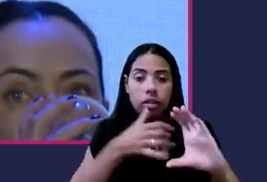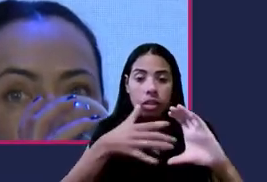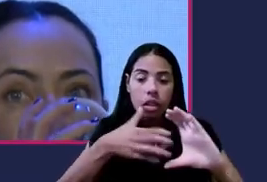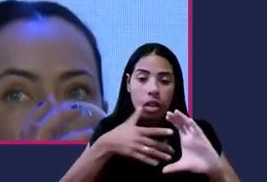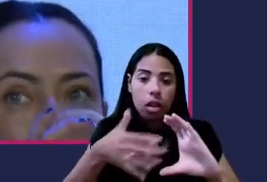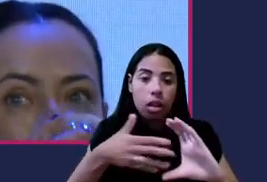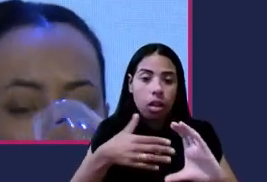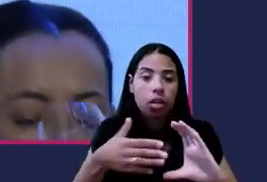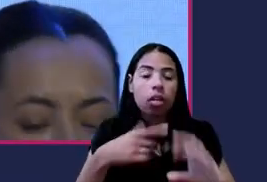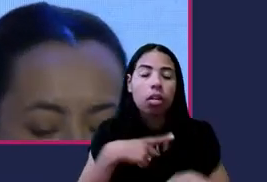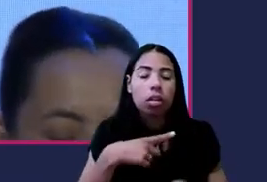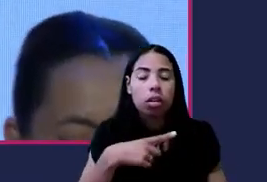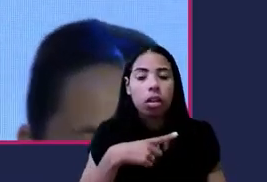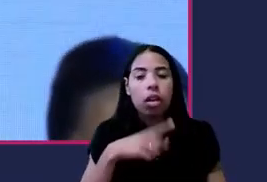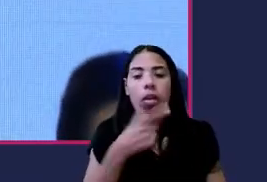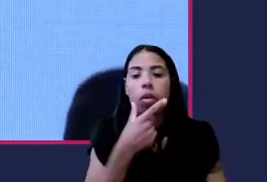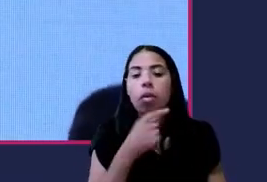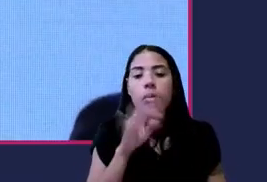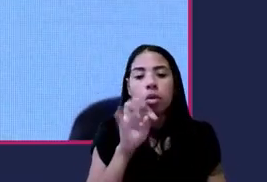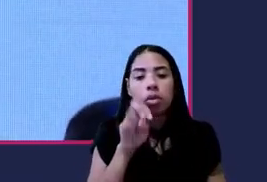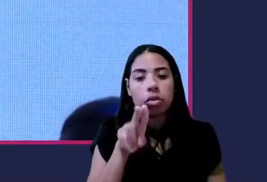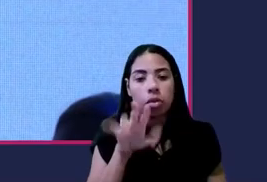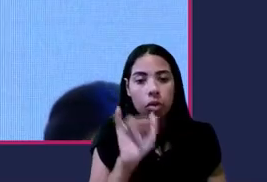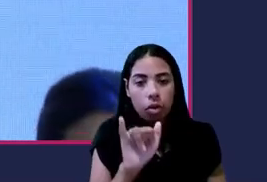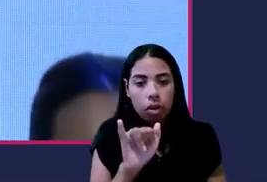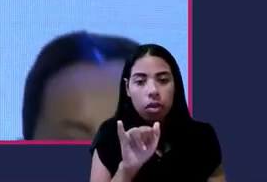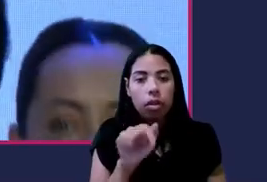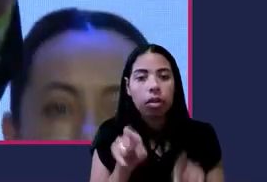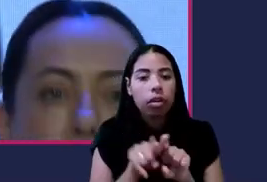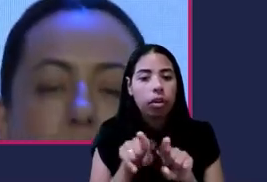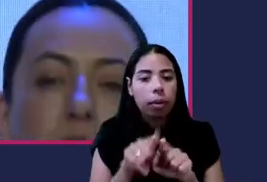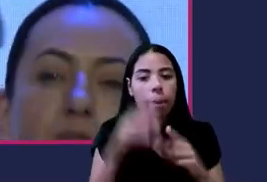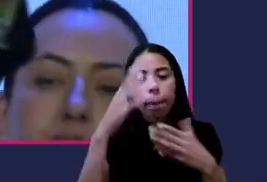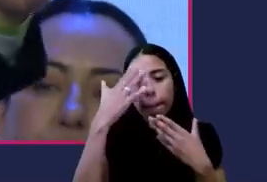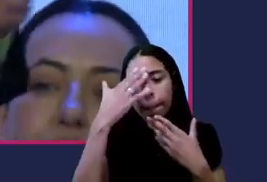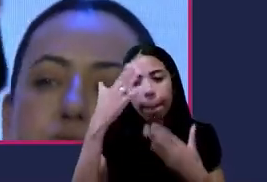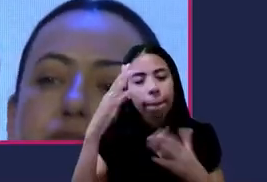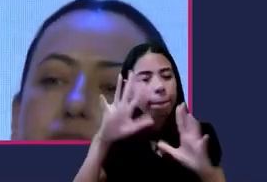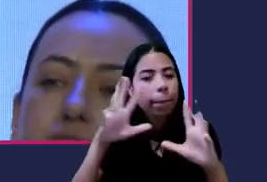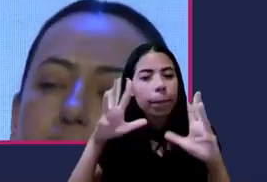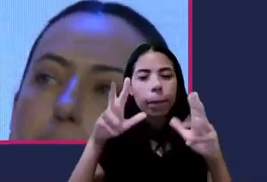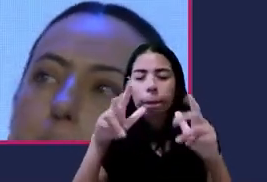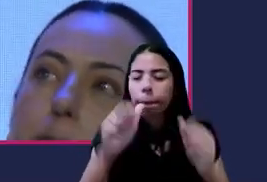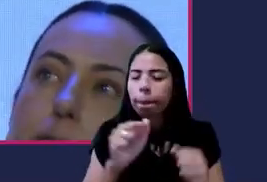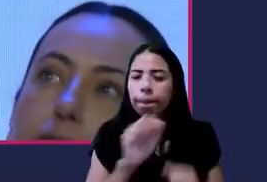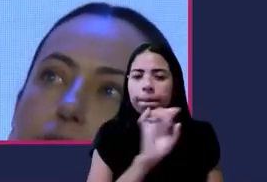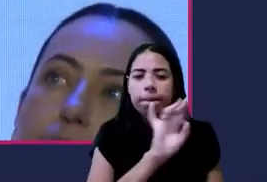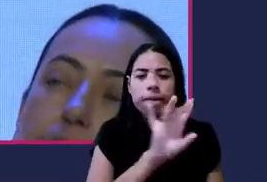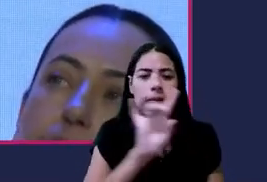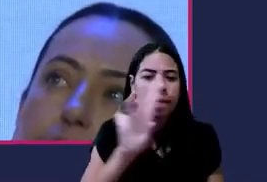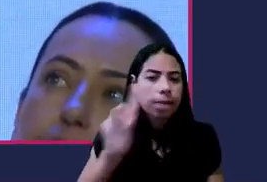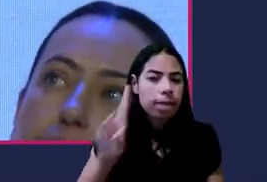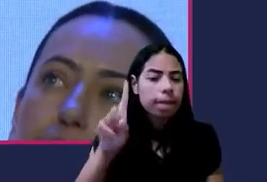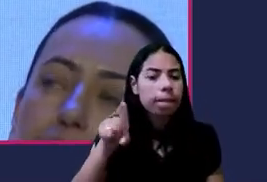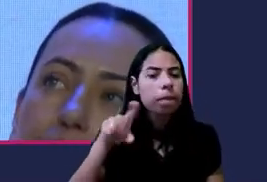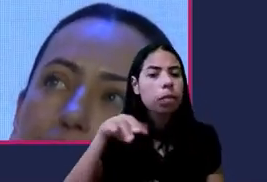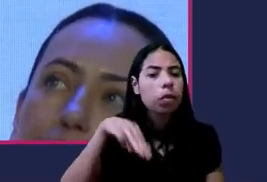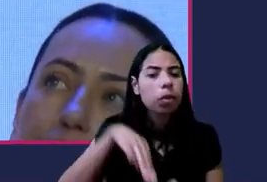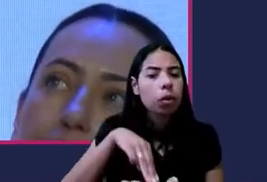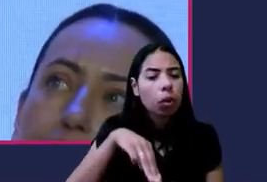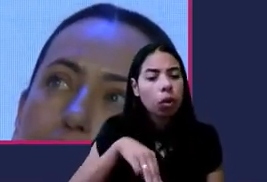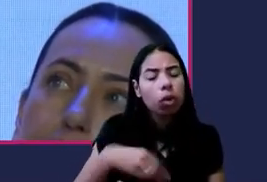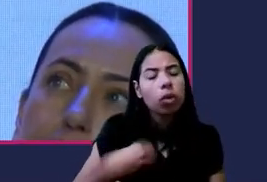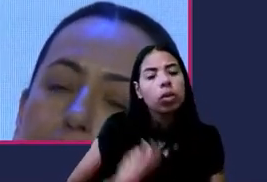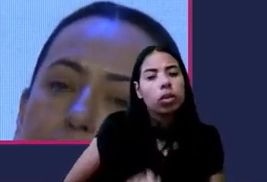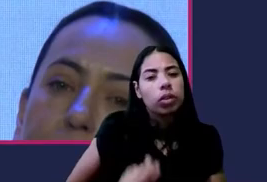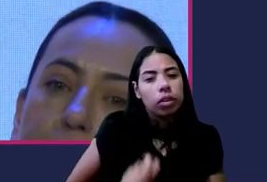Hunter and Tony have an outlook too. And I want to say hello to Febra Raras as well,